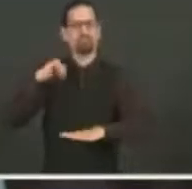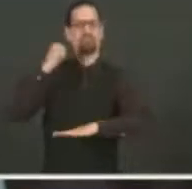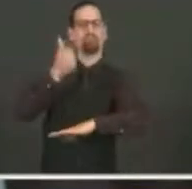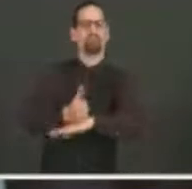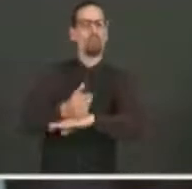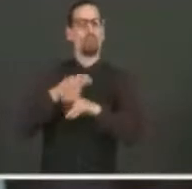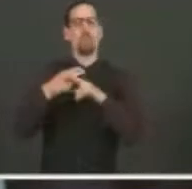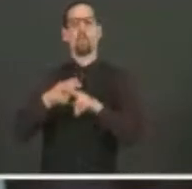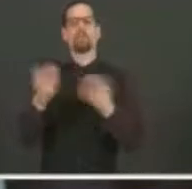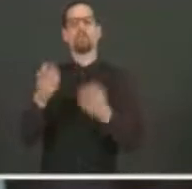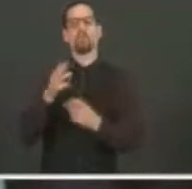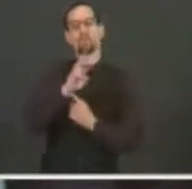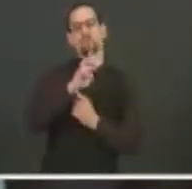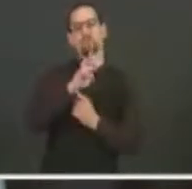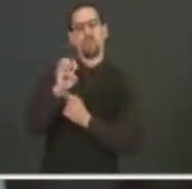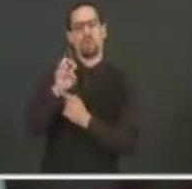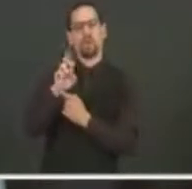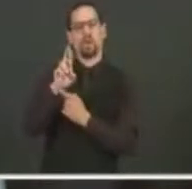Rhode Island Fund.